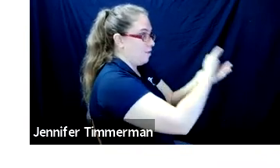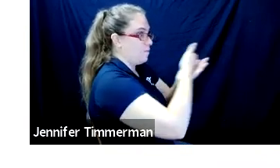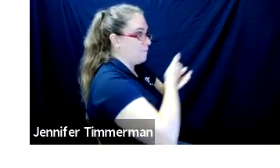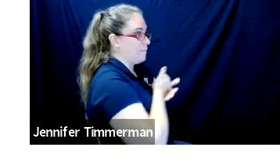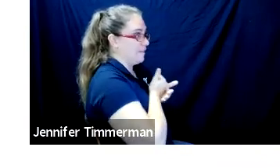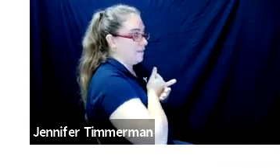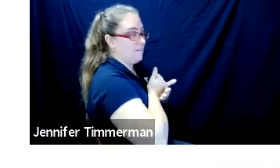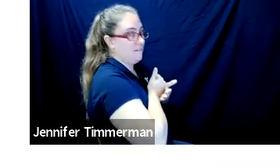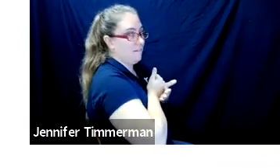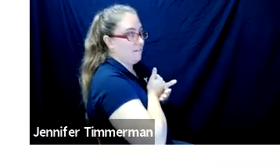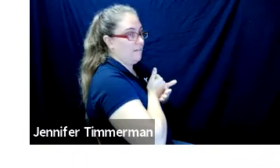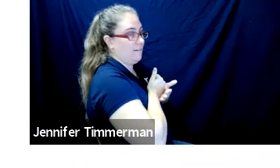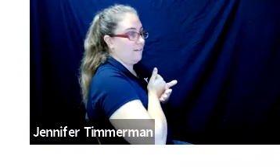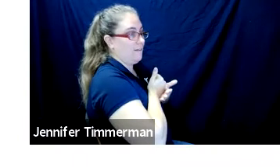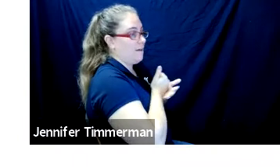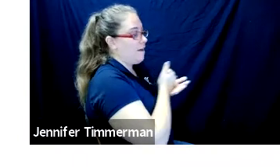help me,